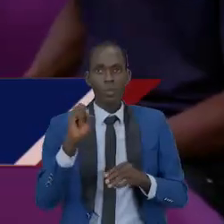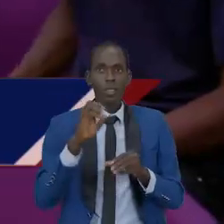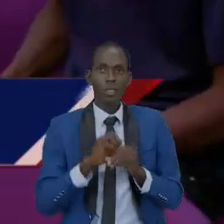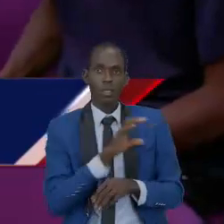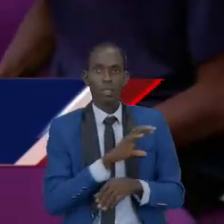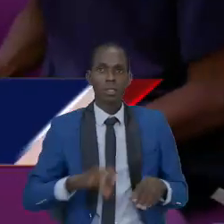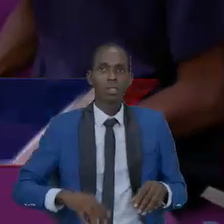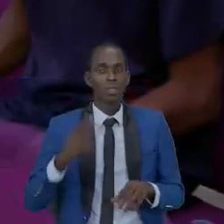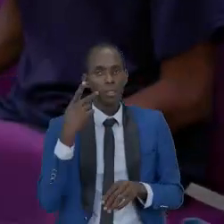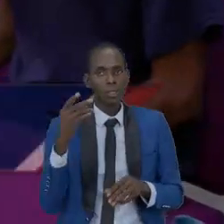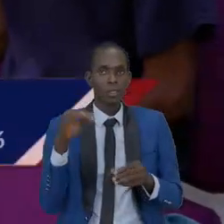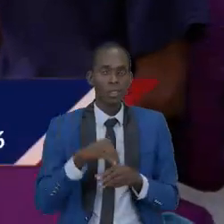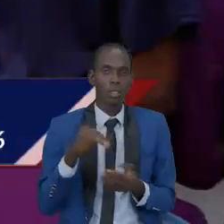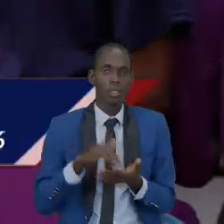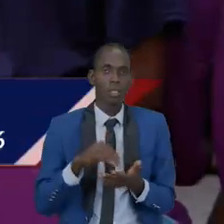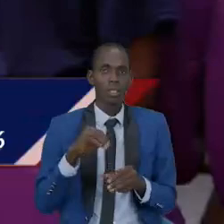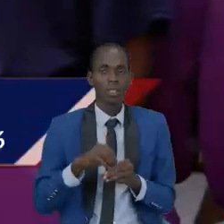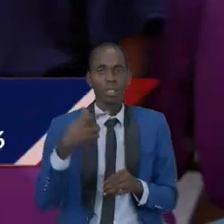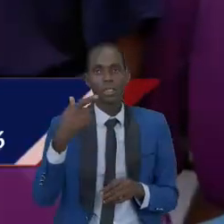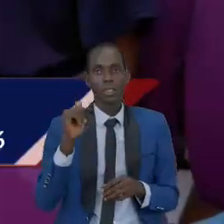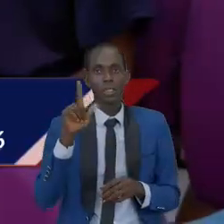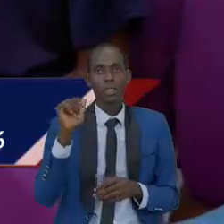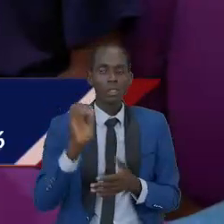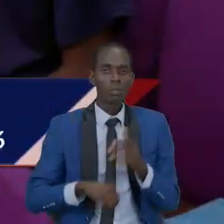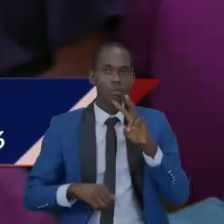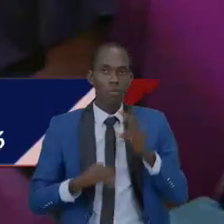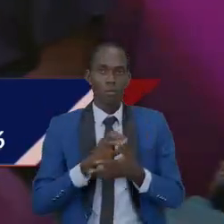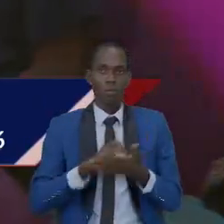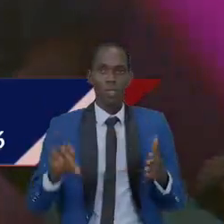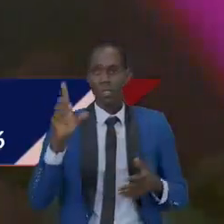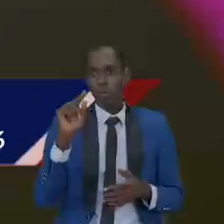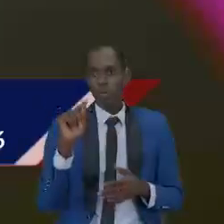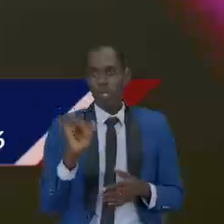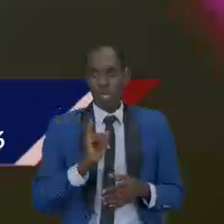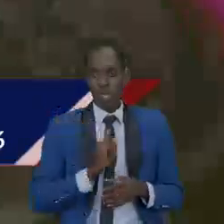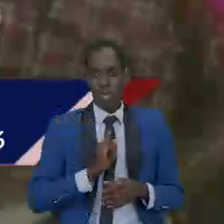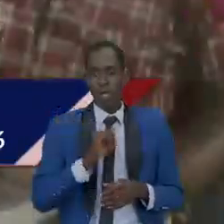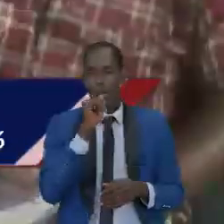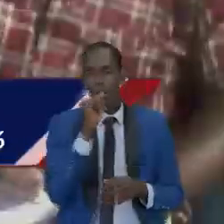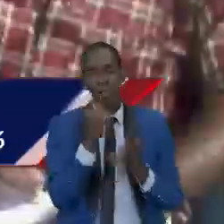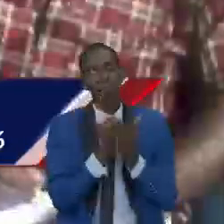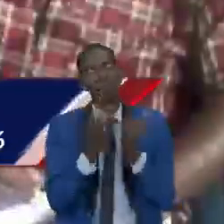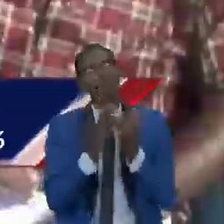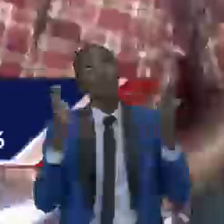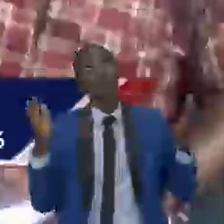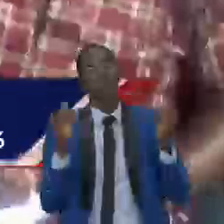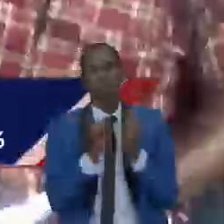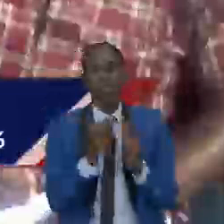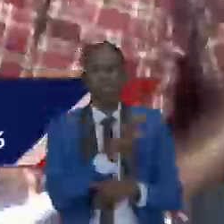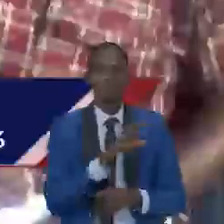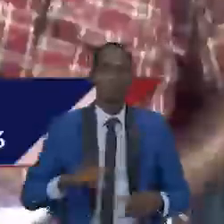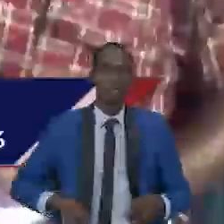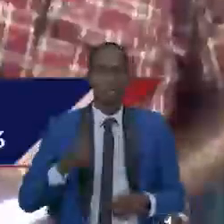that Galatians again, chapter 2, verse 20. I am crucified with Christ. You need